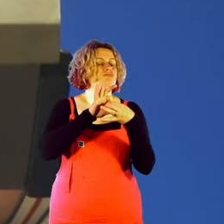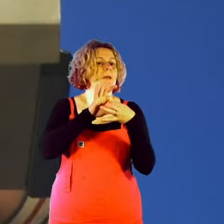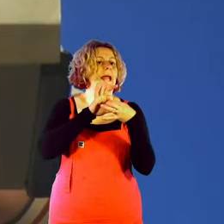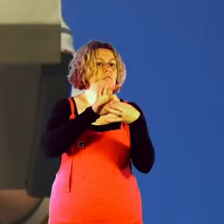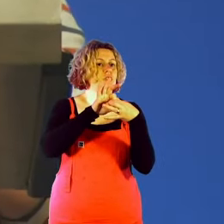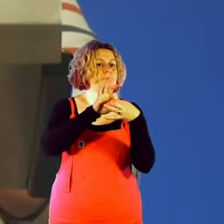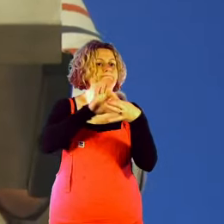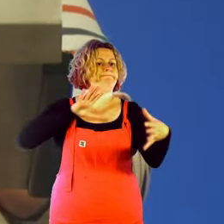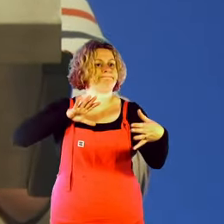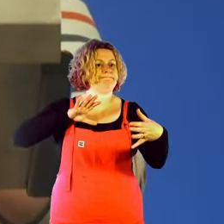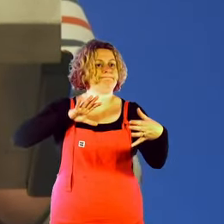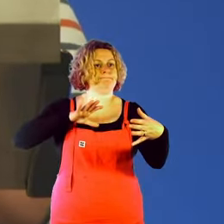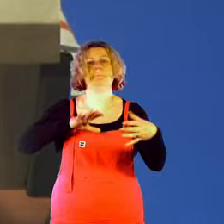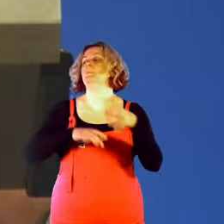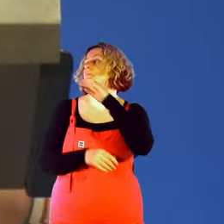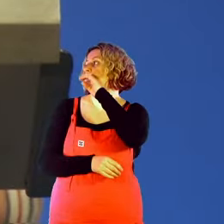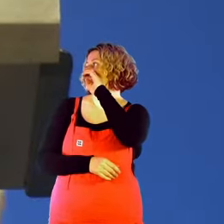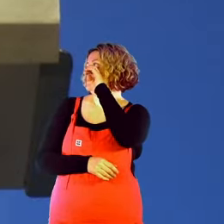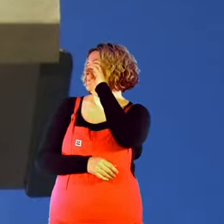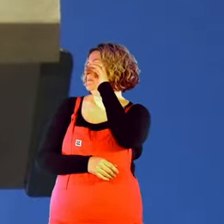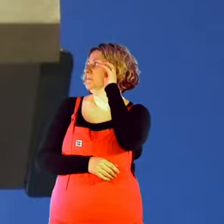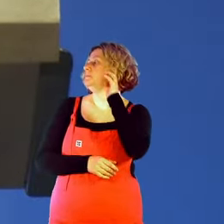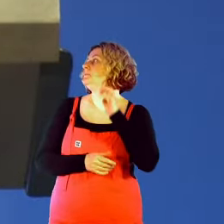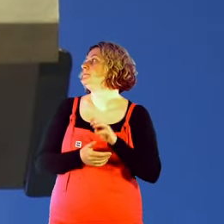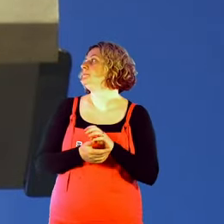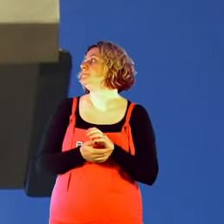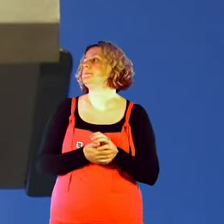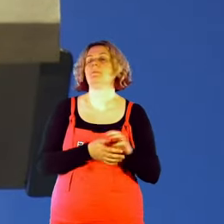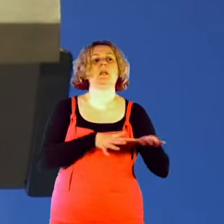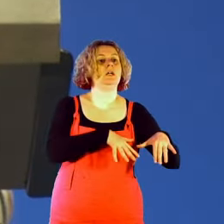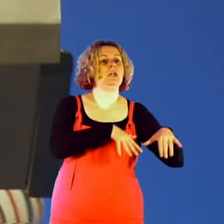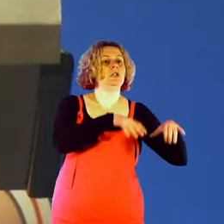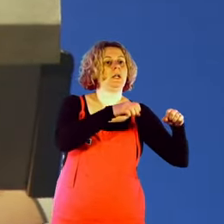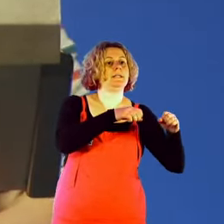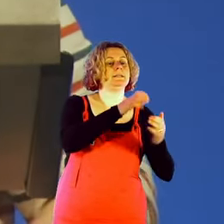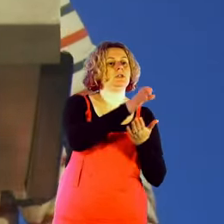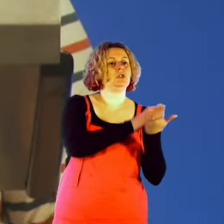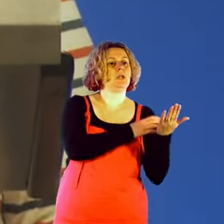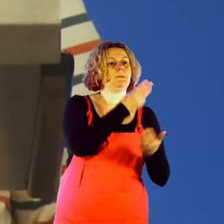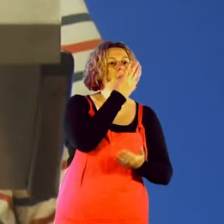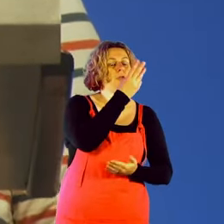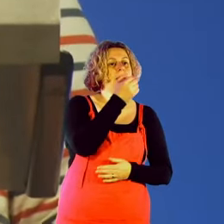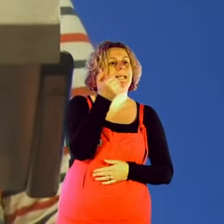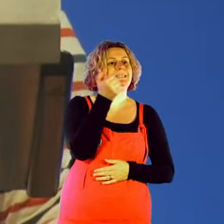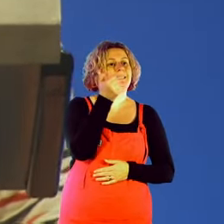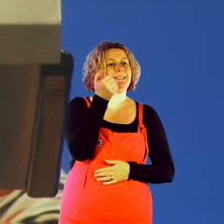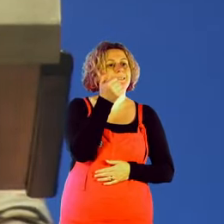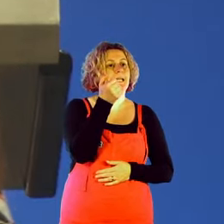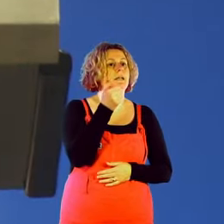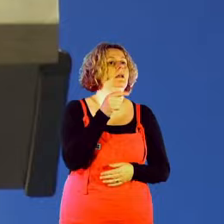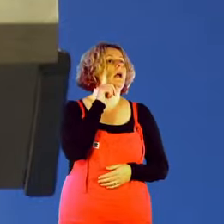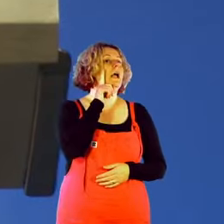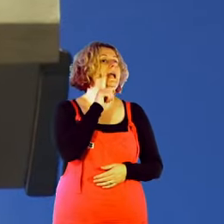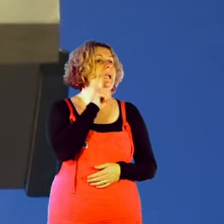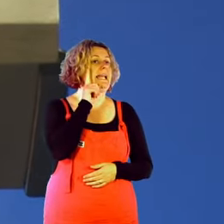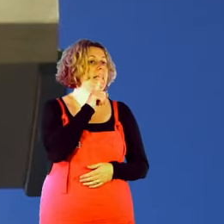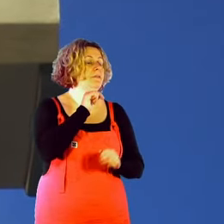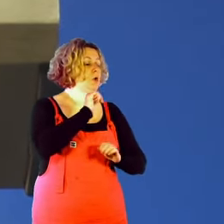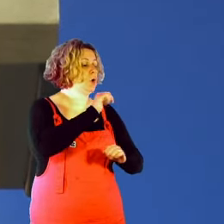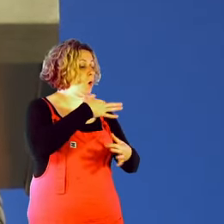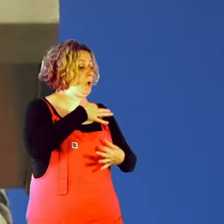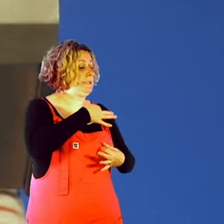We are broken relationally. So back to Genesis 3:16, your desire will be for your husband and he will rule over